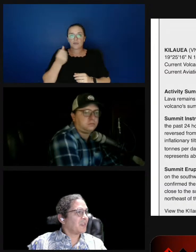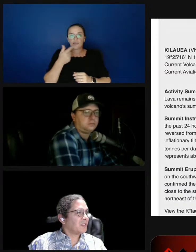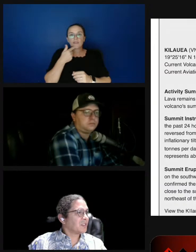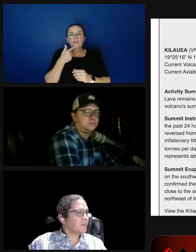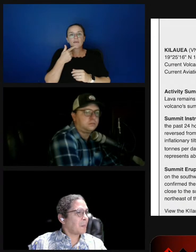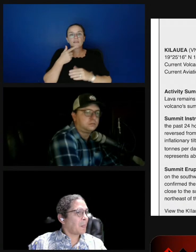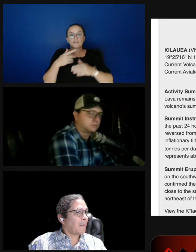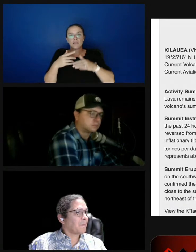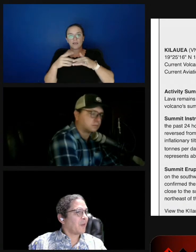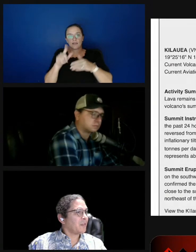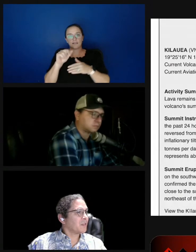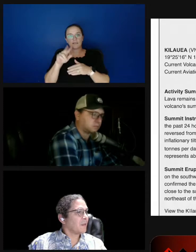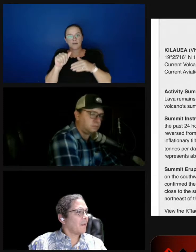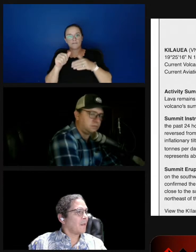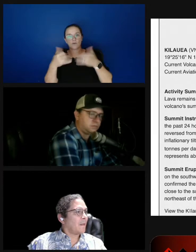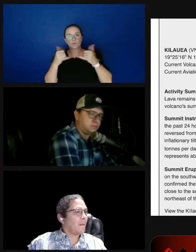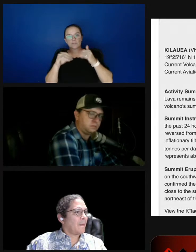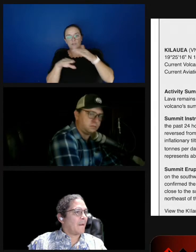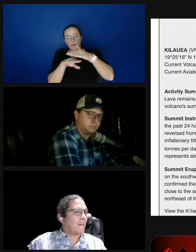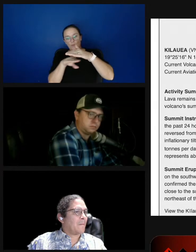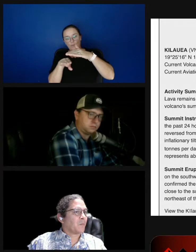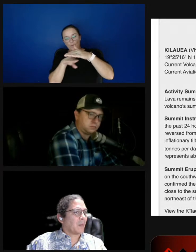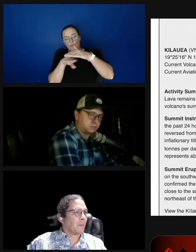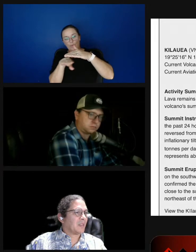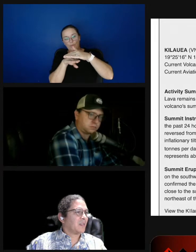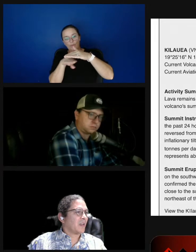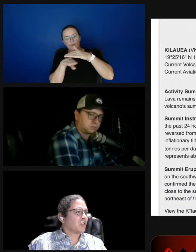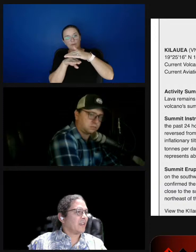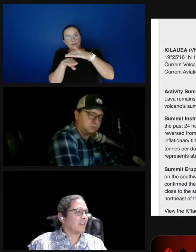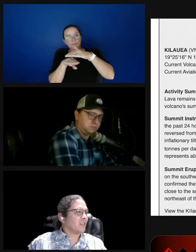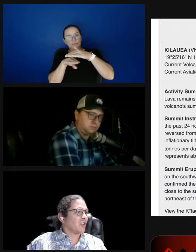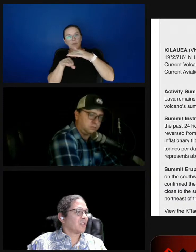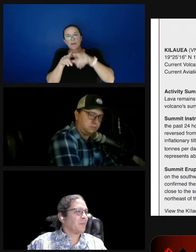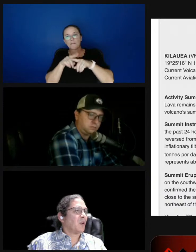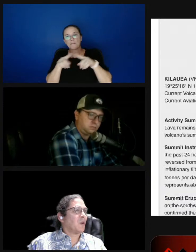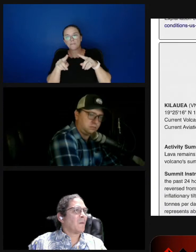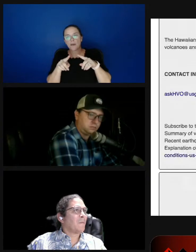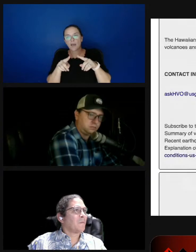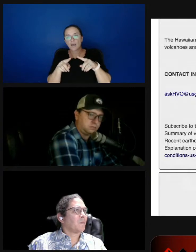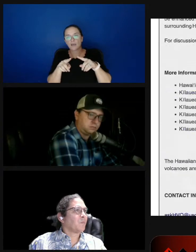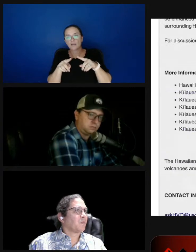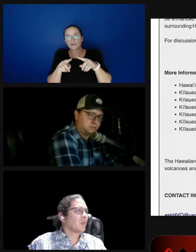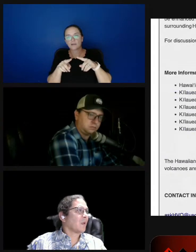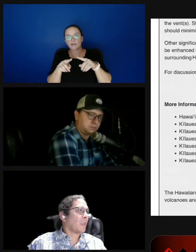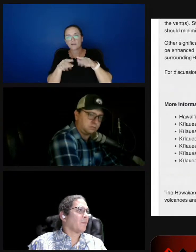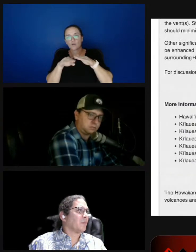to the surface, right? But sluggishly just below